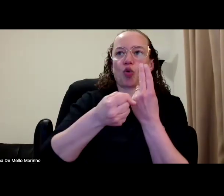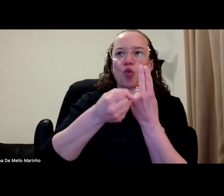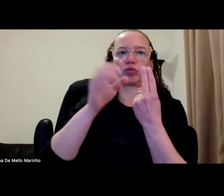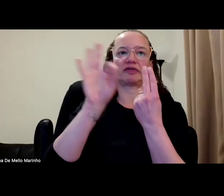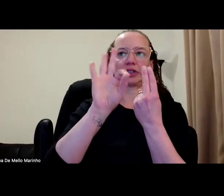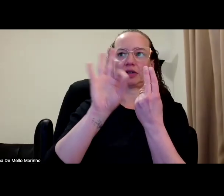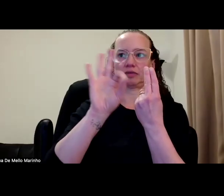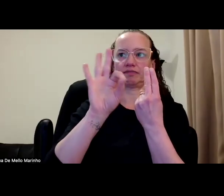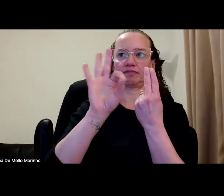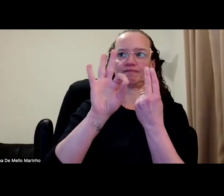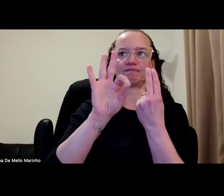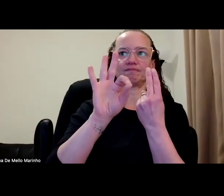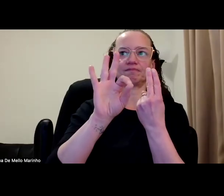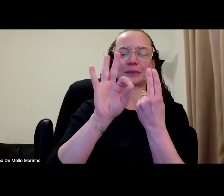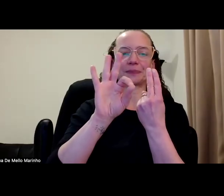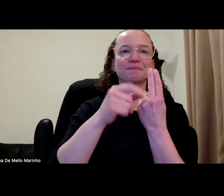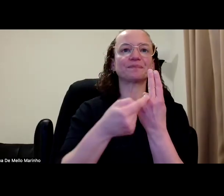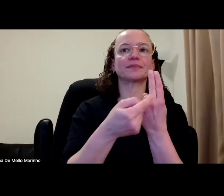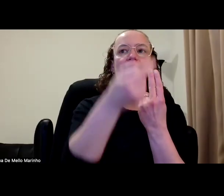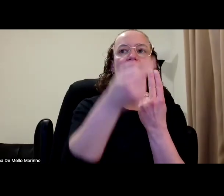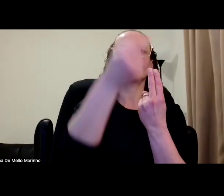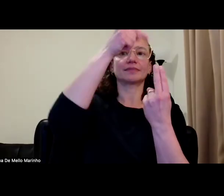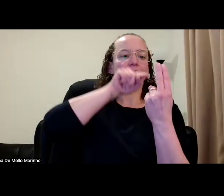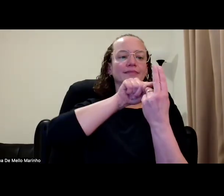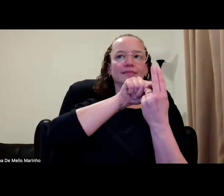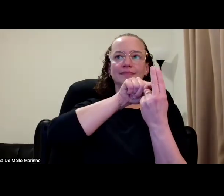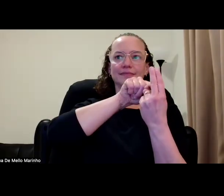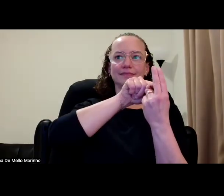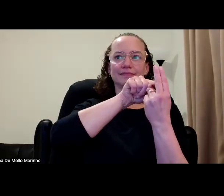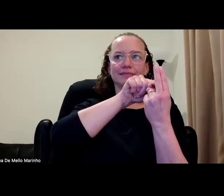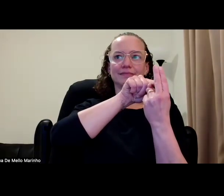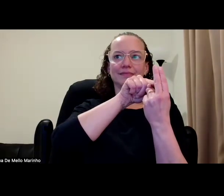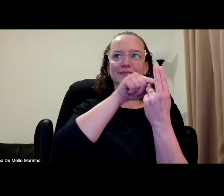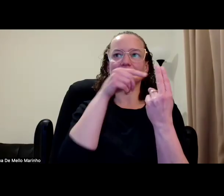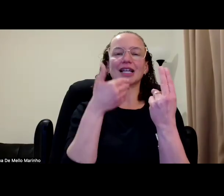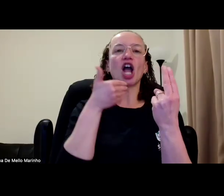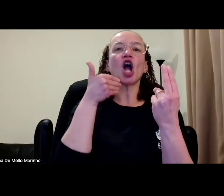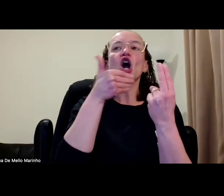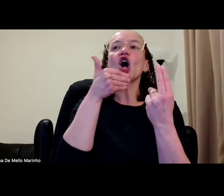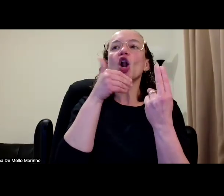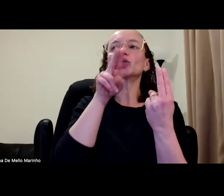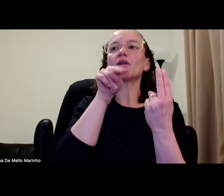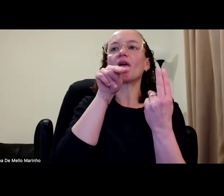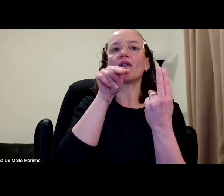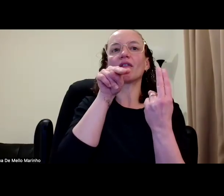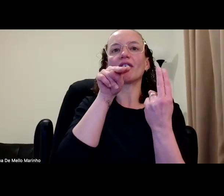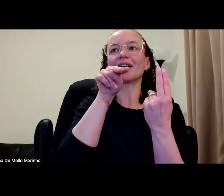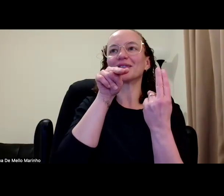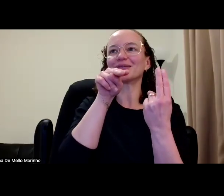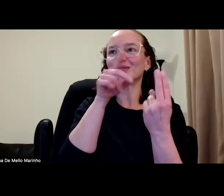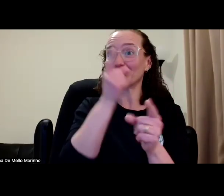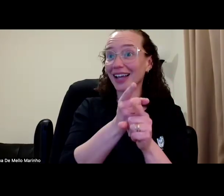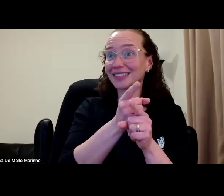facial, right? We can abbreviate that to F. Then the back side of the teeth, the inside closest to your